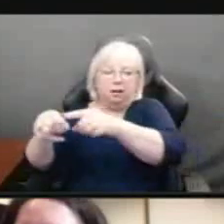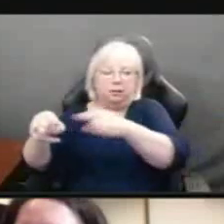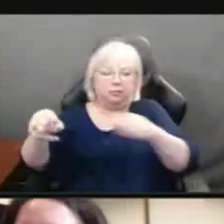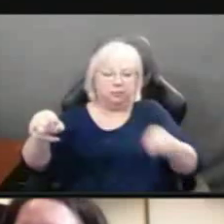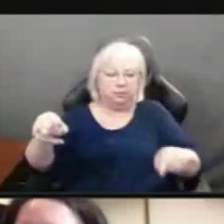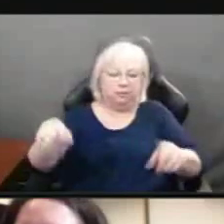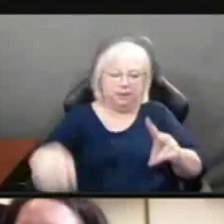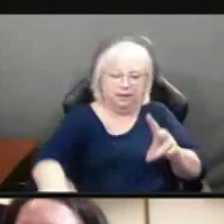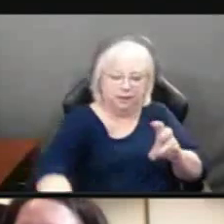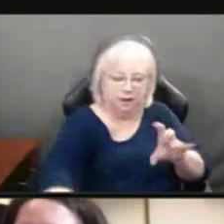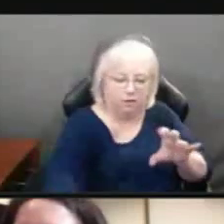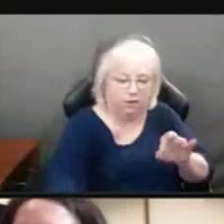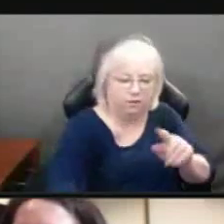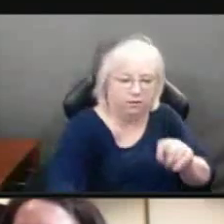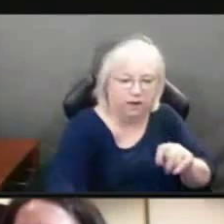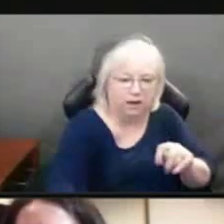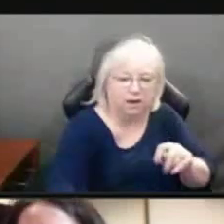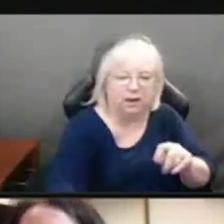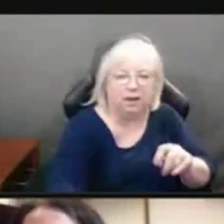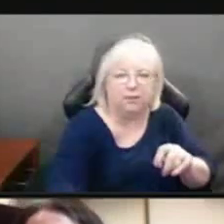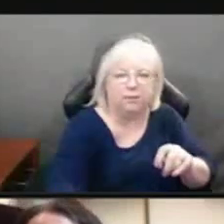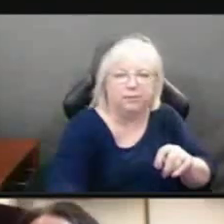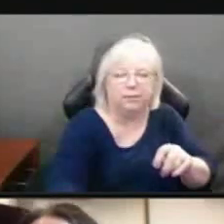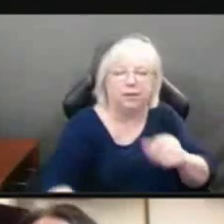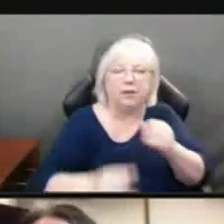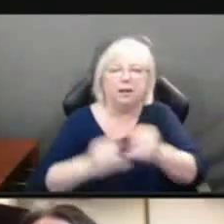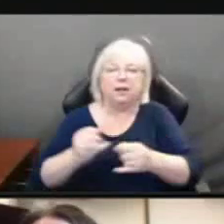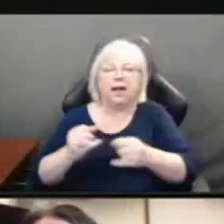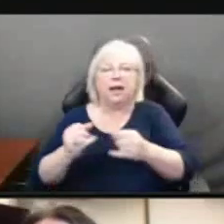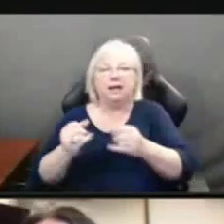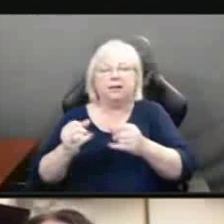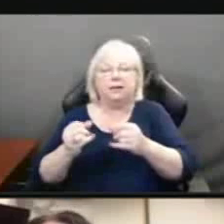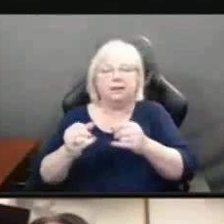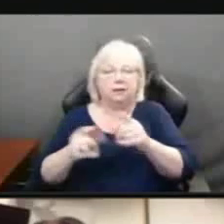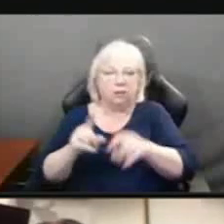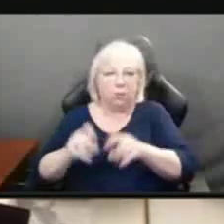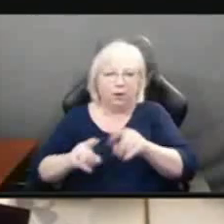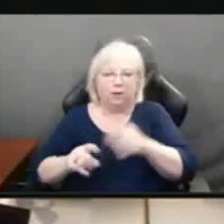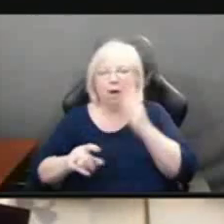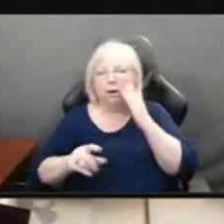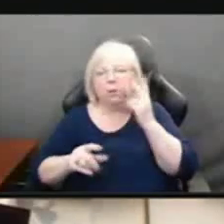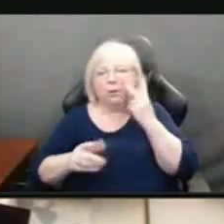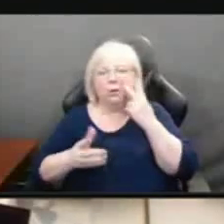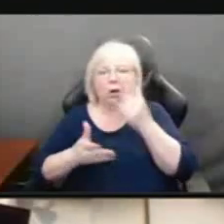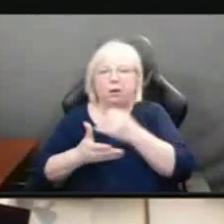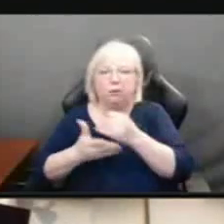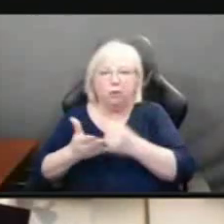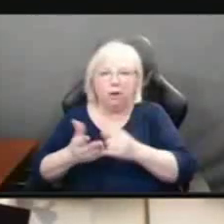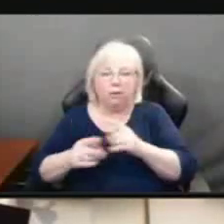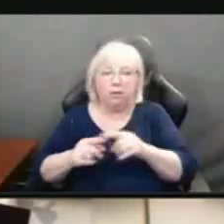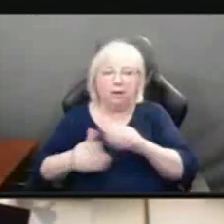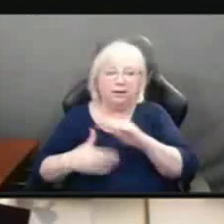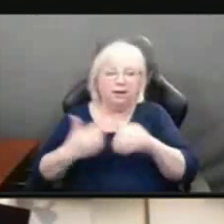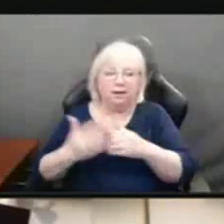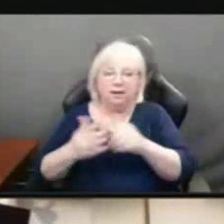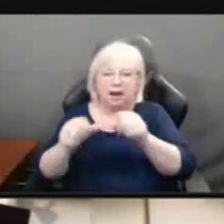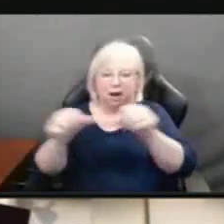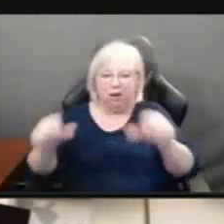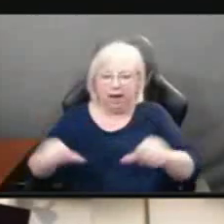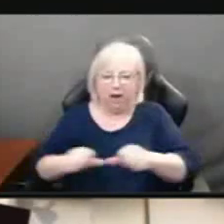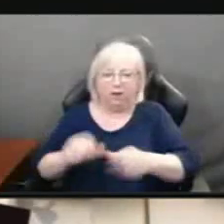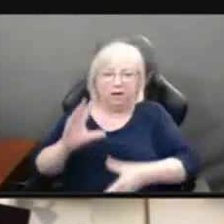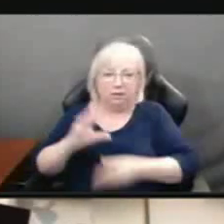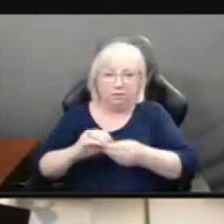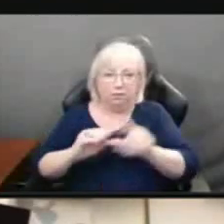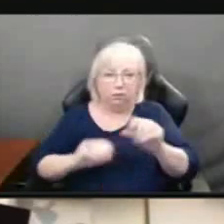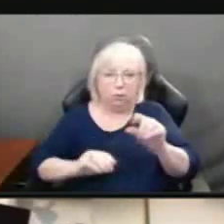And last kind of set of questions. I know we saw the drawing, but this entire tract is 20 acres,